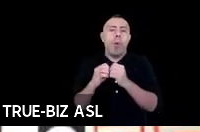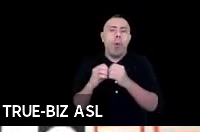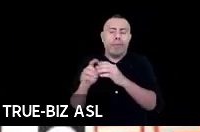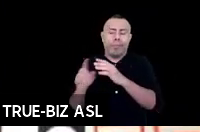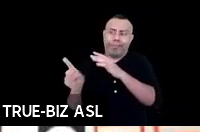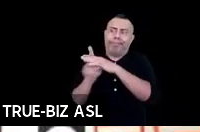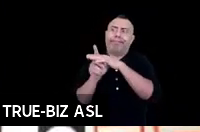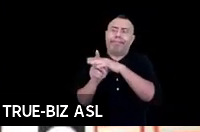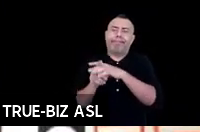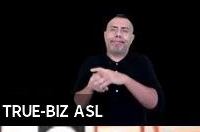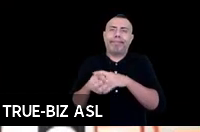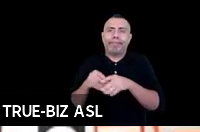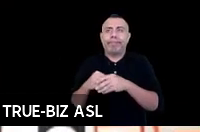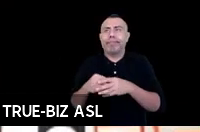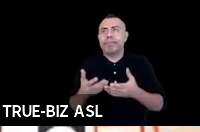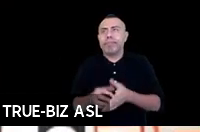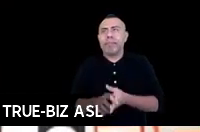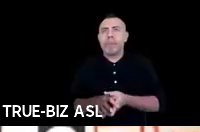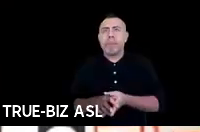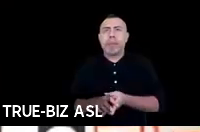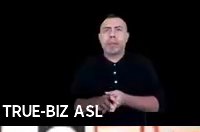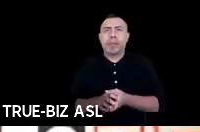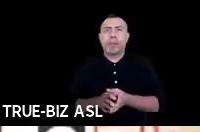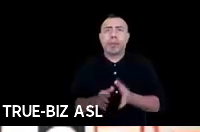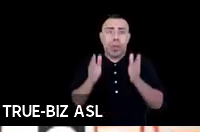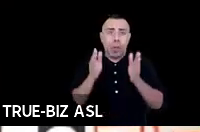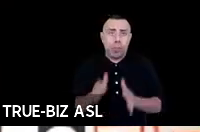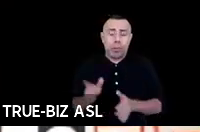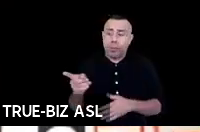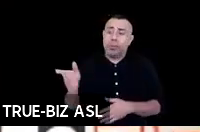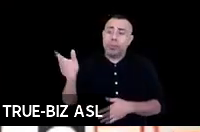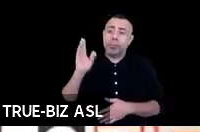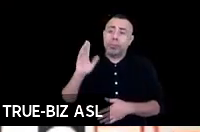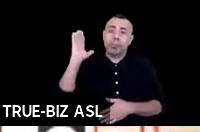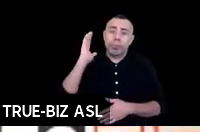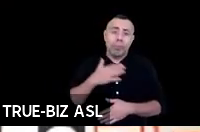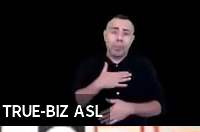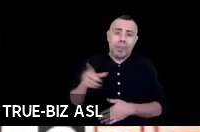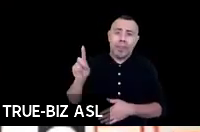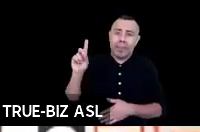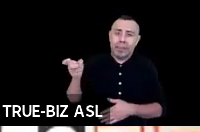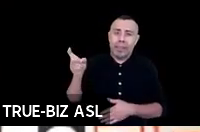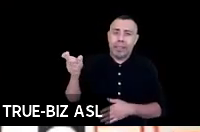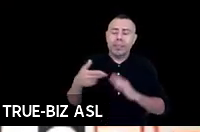And I was my diagnosis was Asperger's too, back when that was a different thing. And